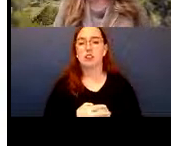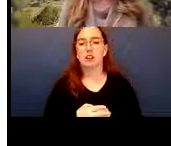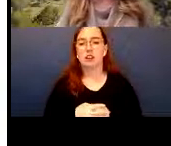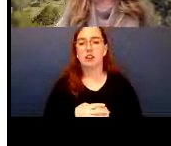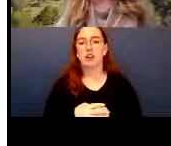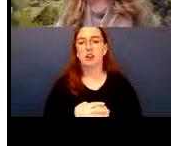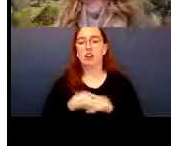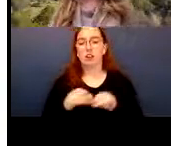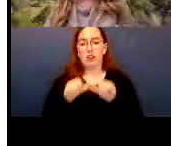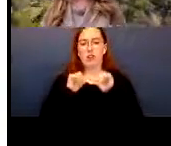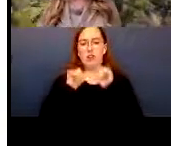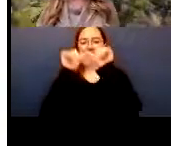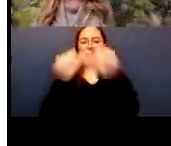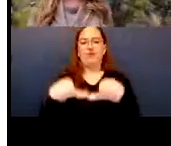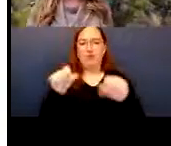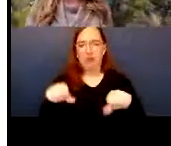and sustainability.